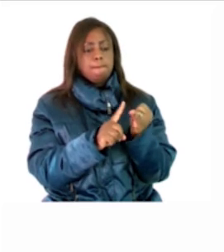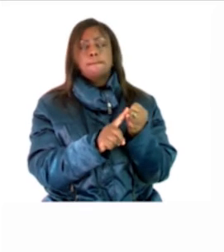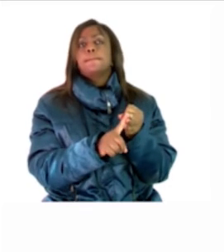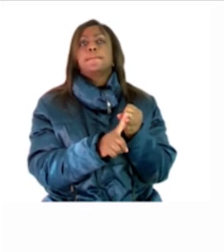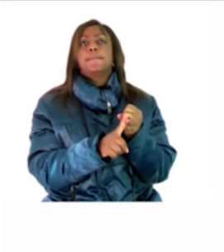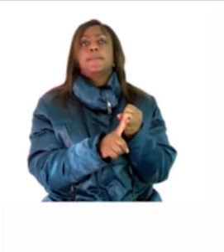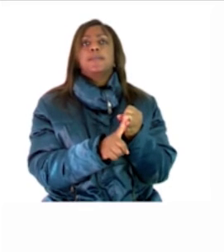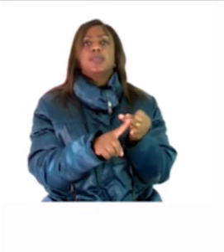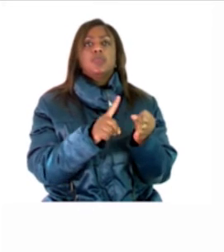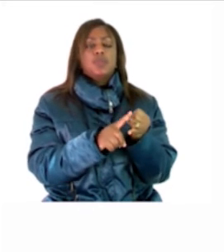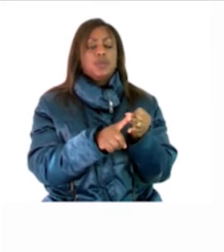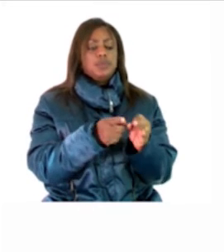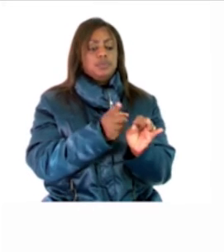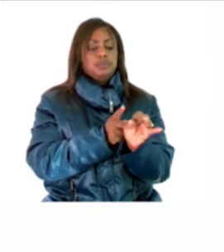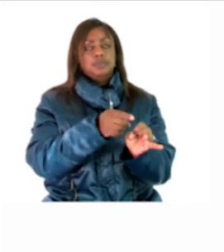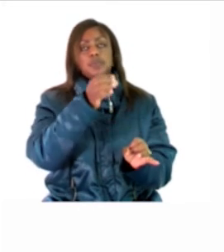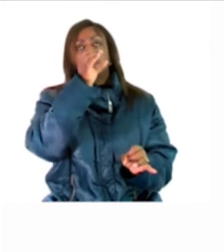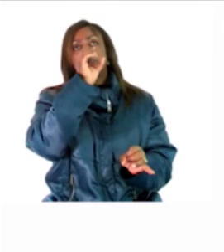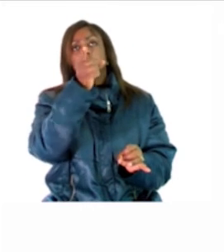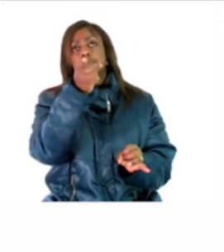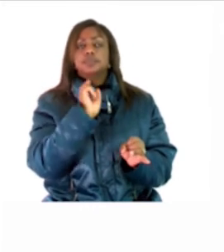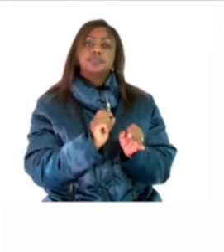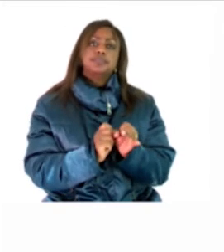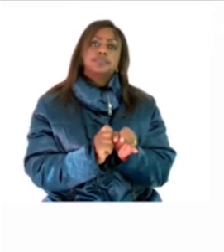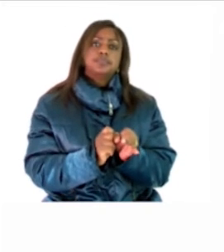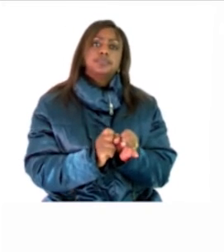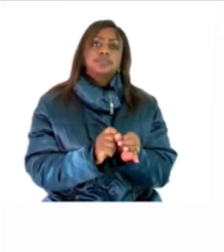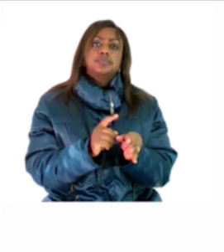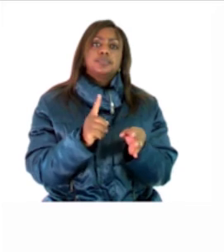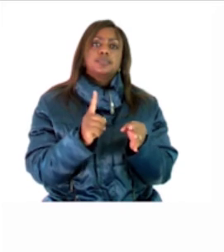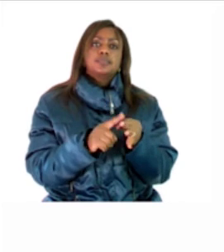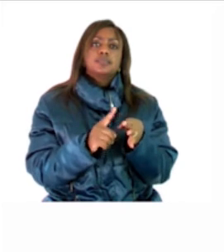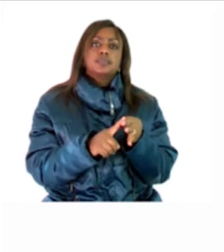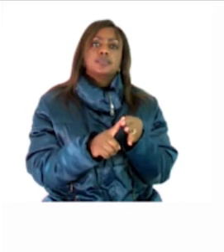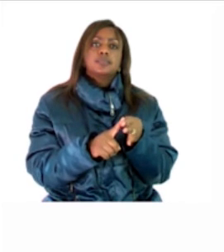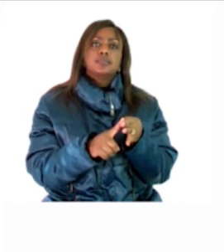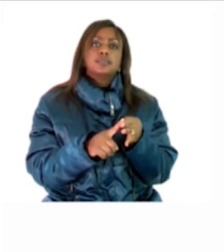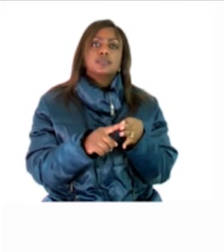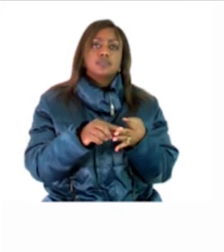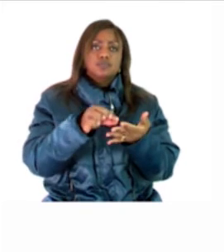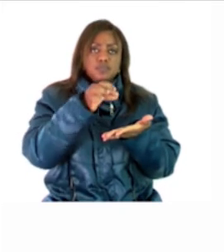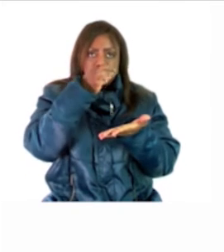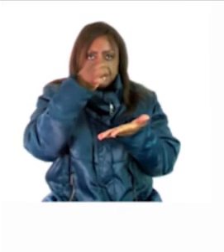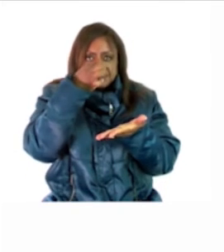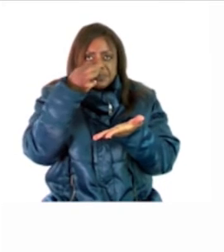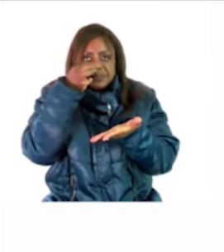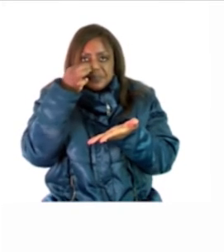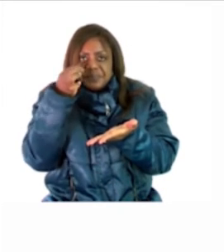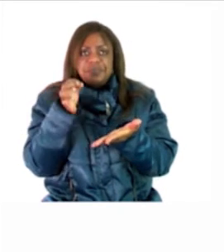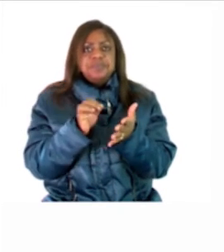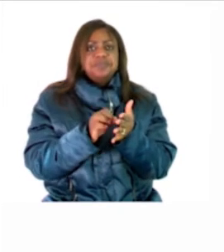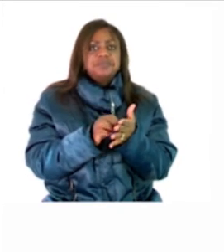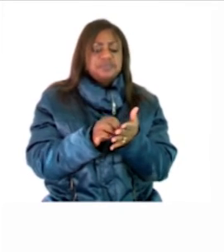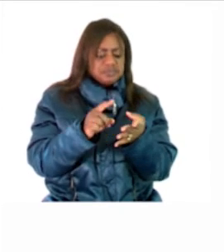smoking. We have alcohol, which can be different types of alcohol. We have beer, we have